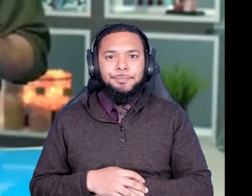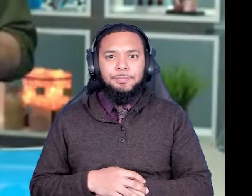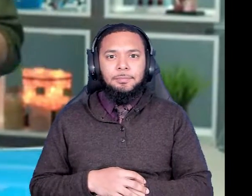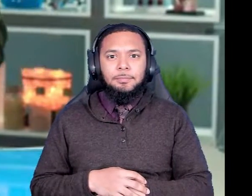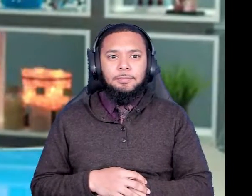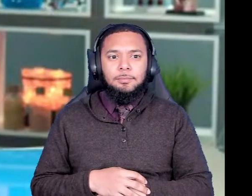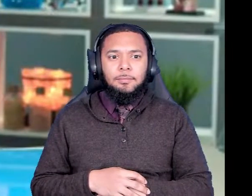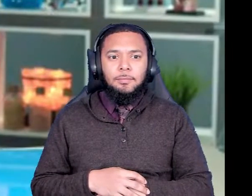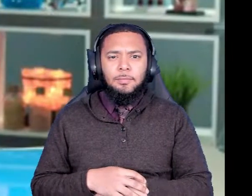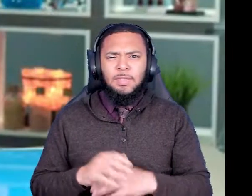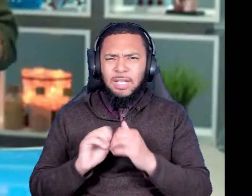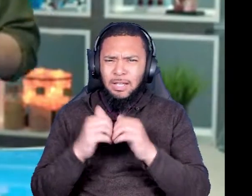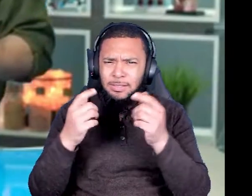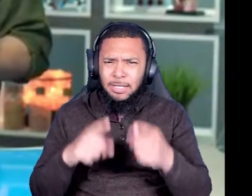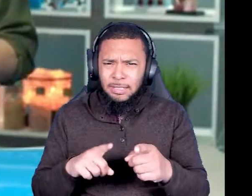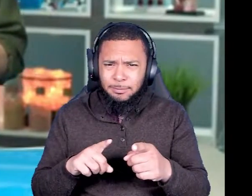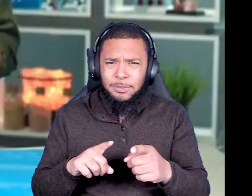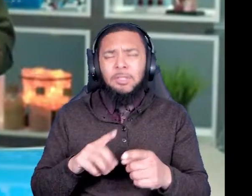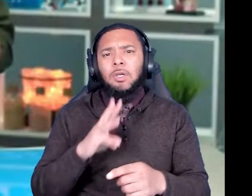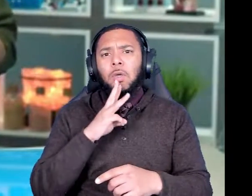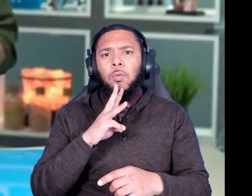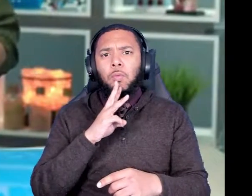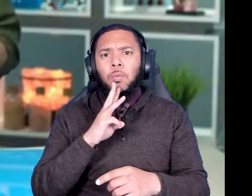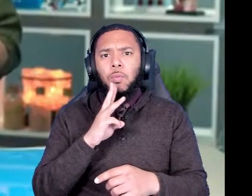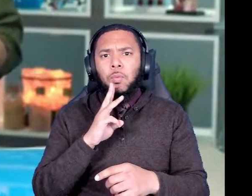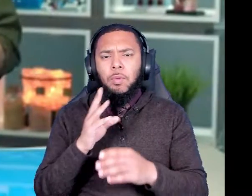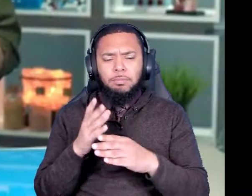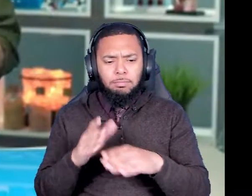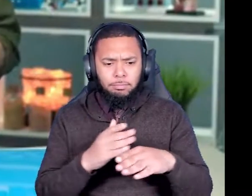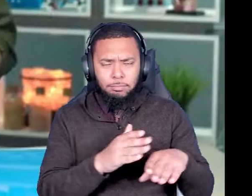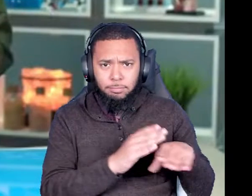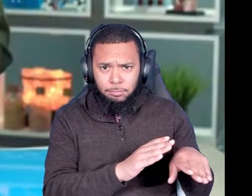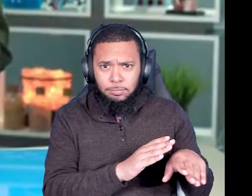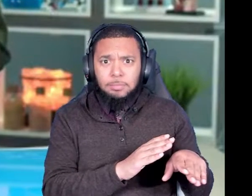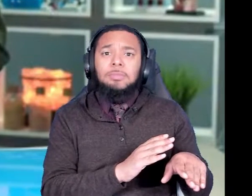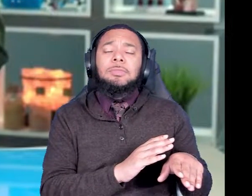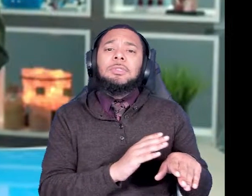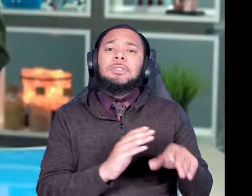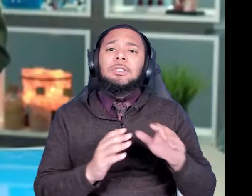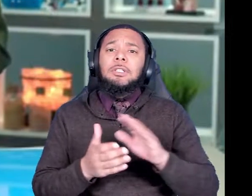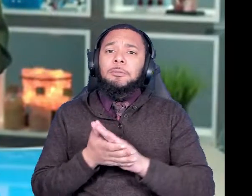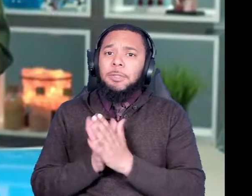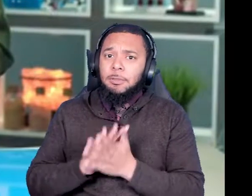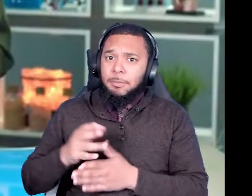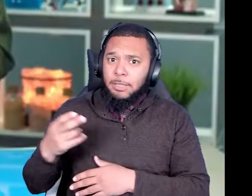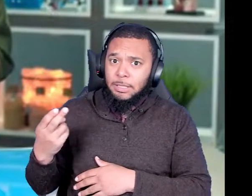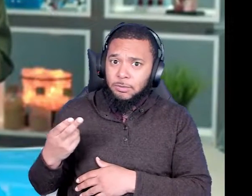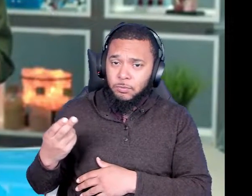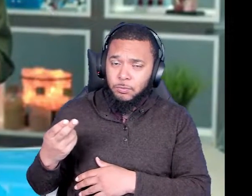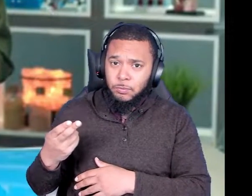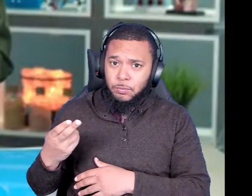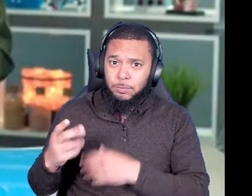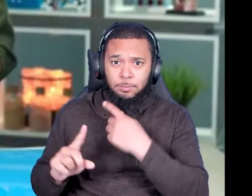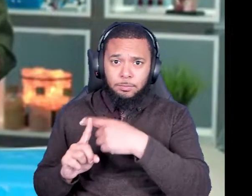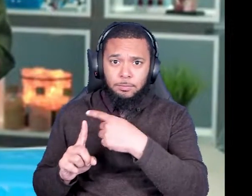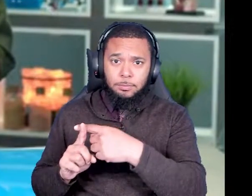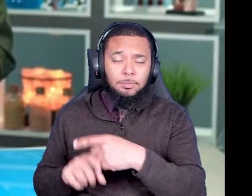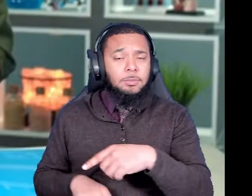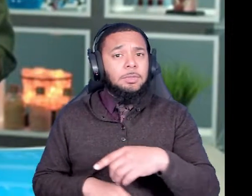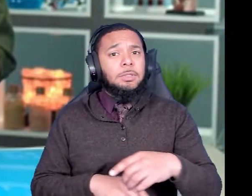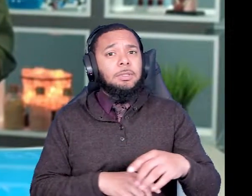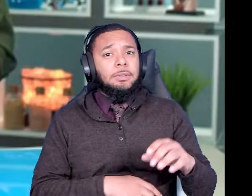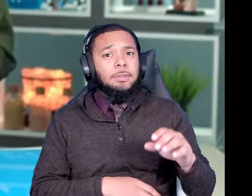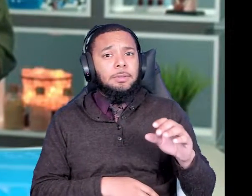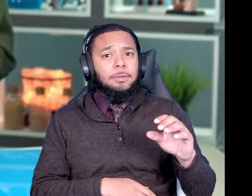water breaks down into ions, it's going to split into a hydrogen ion that has a positive charge and